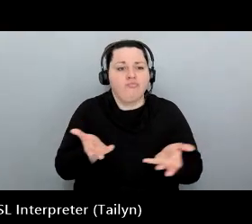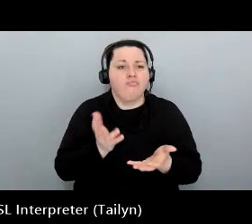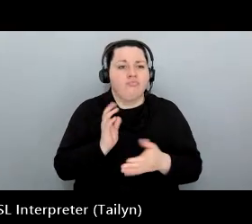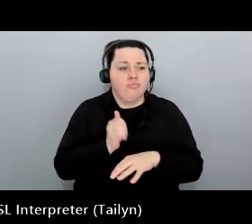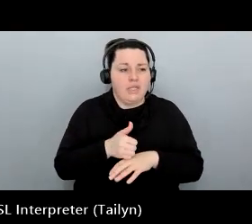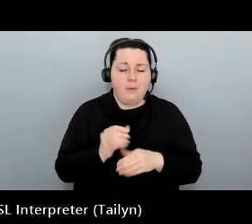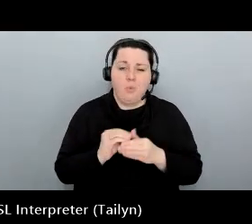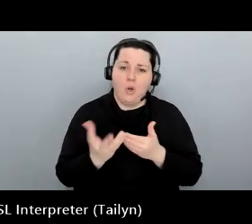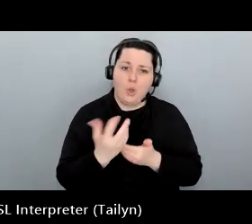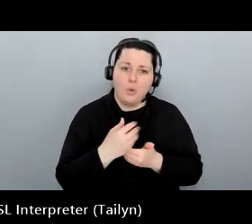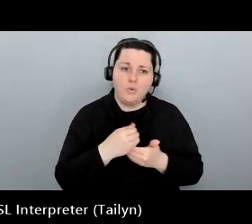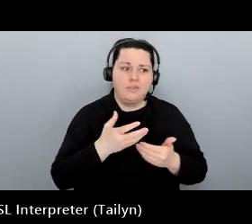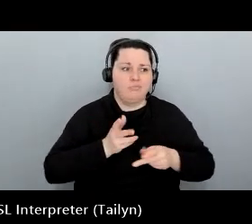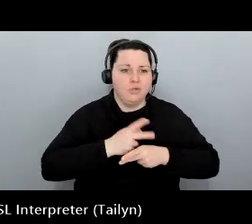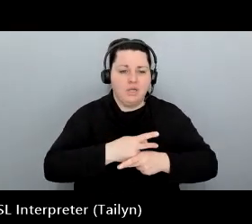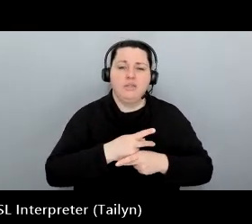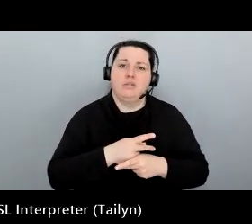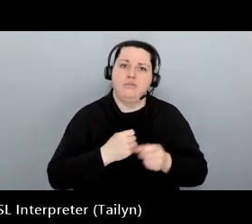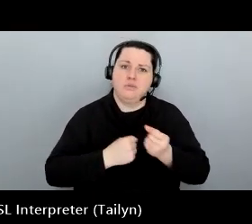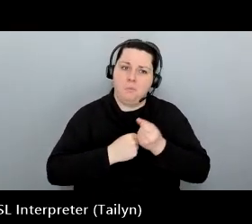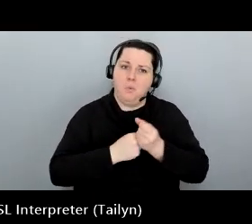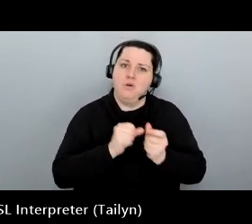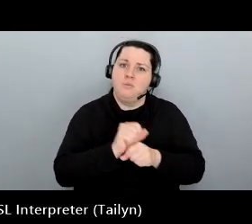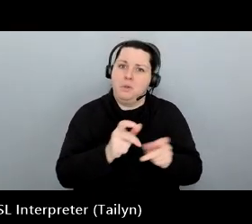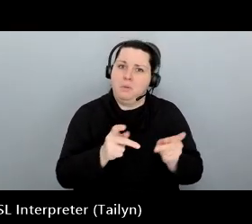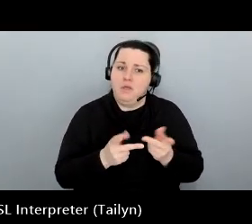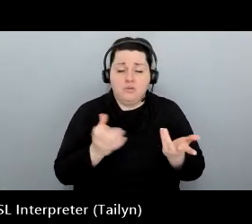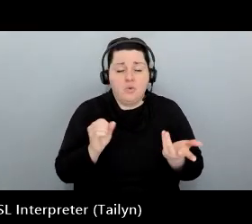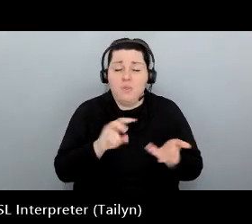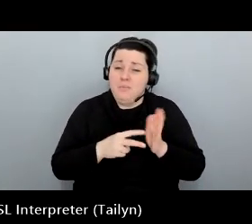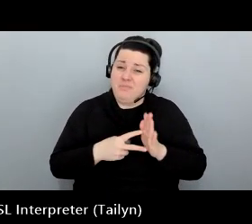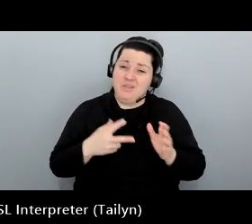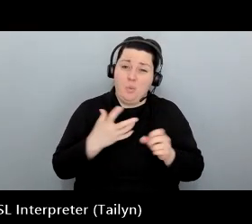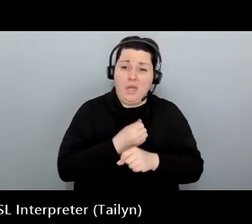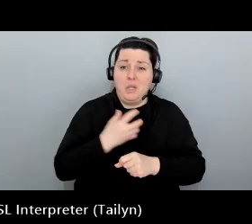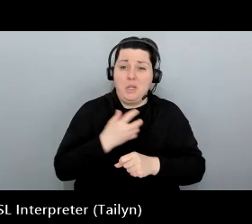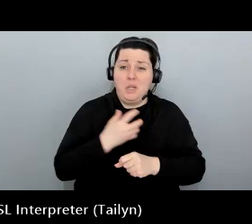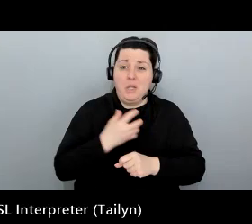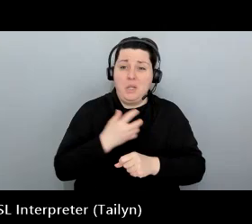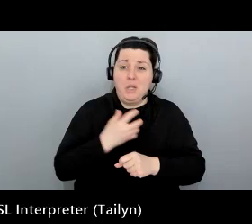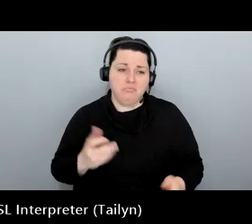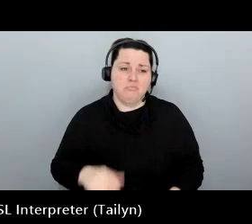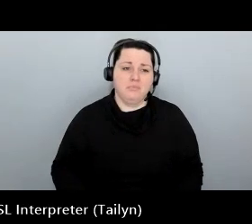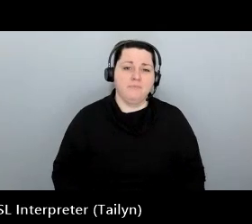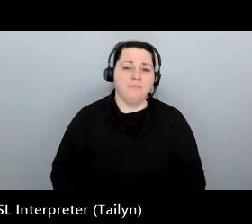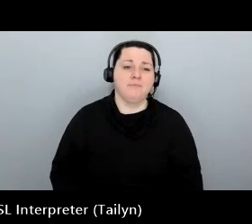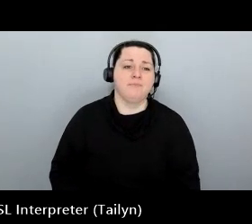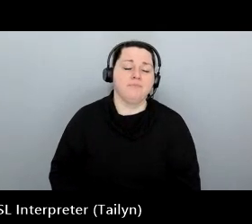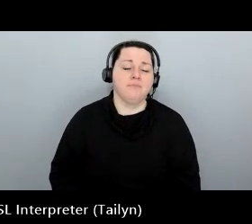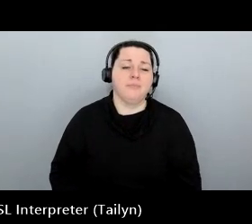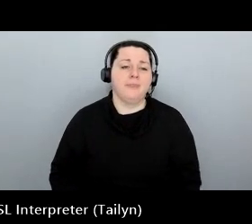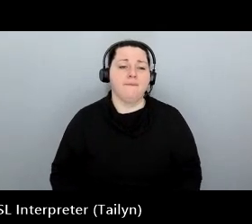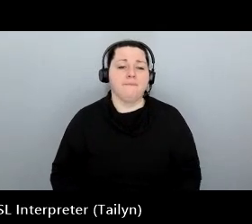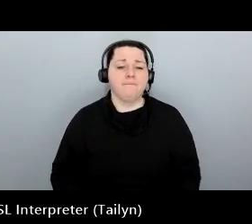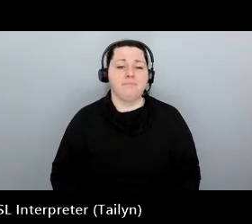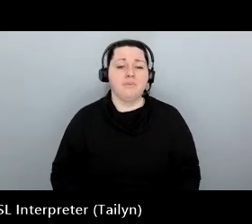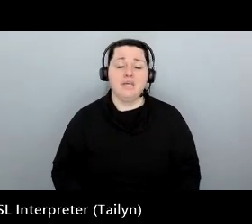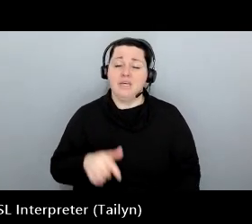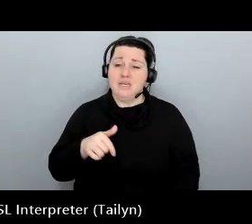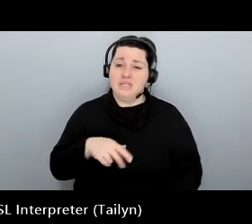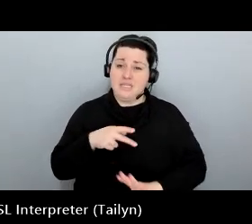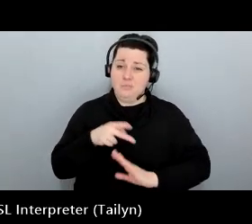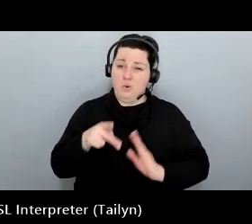and supportive workplace environment. So thus it's a win-win situation for both, right? So what sets this program